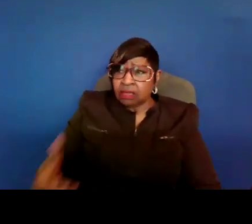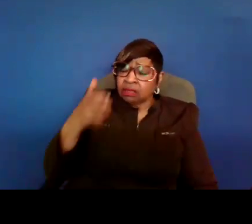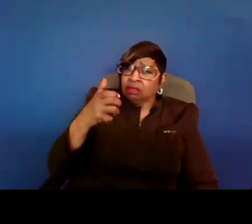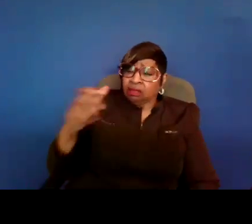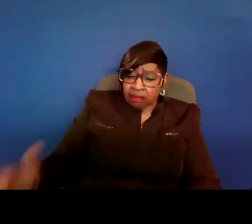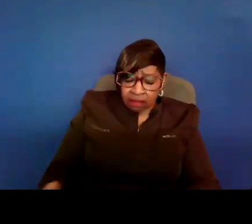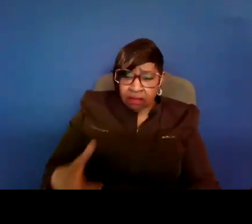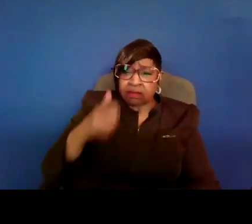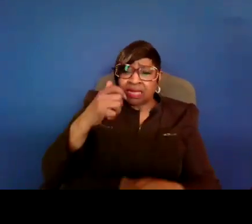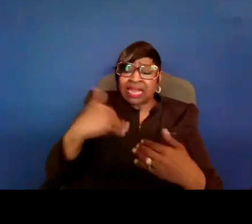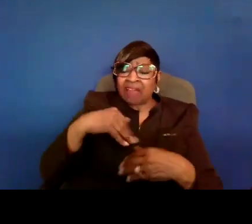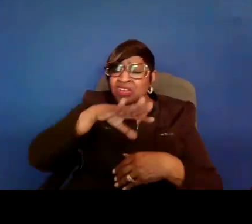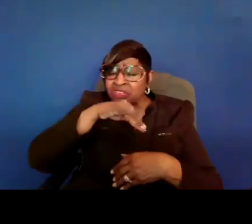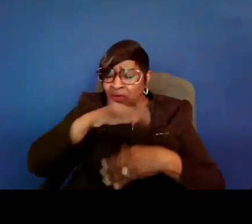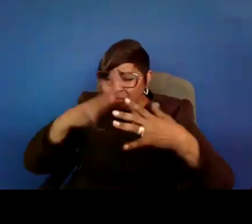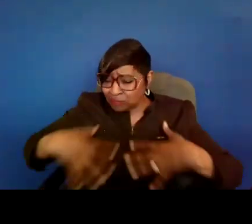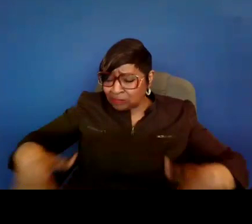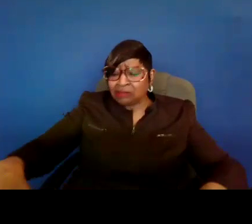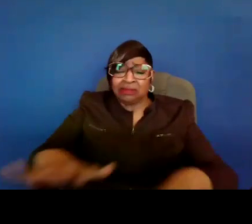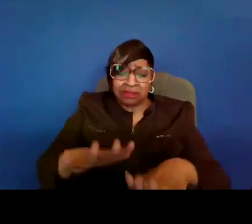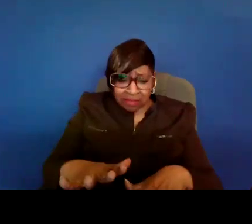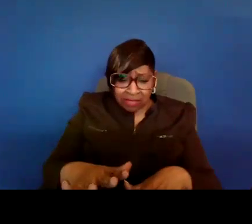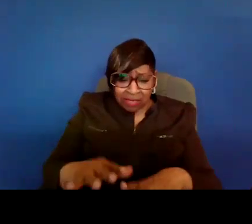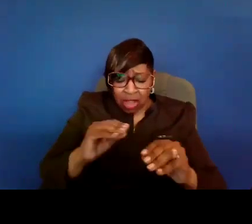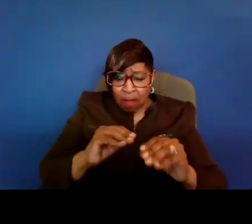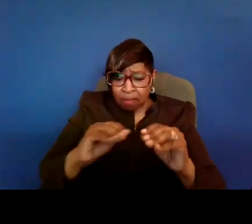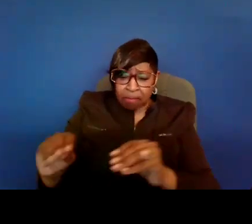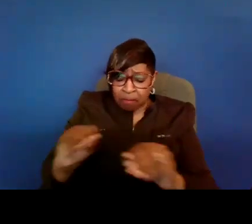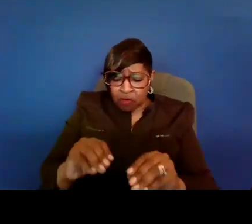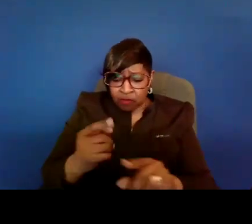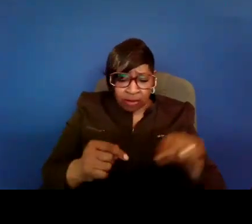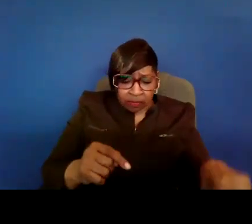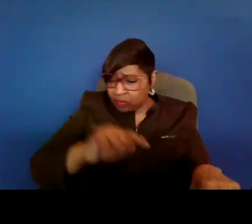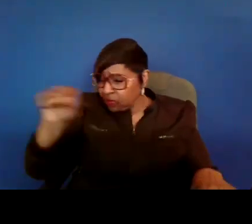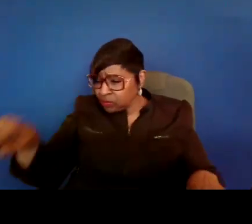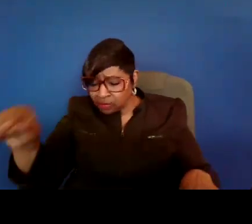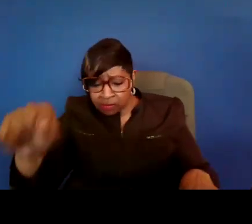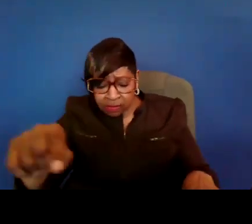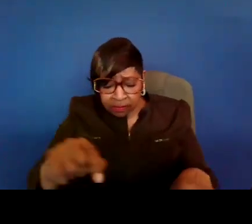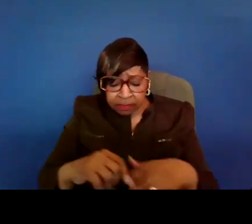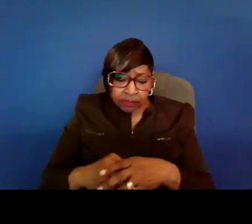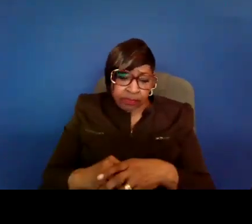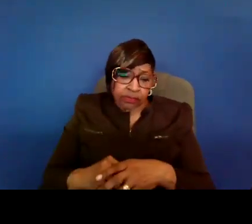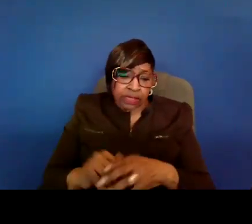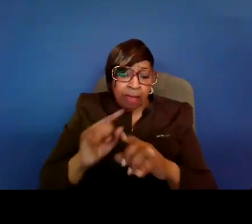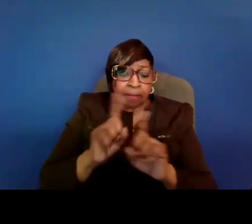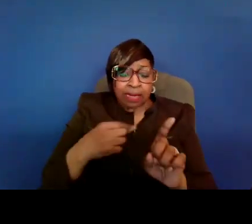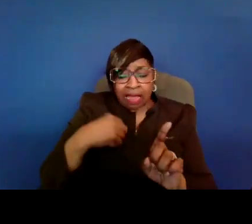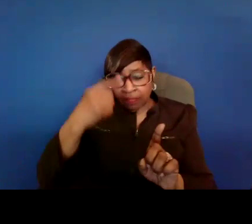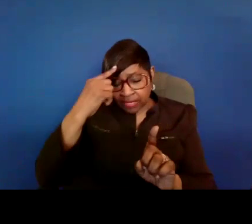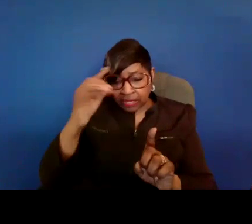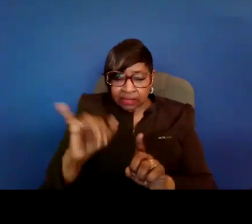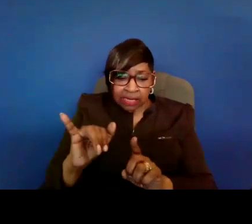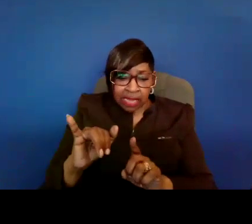and having dirt all over it while I'm like moving from one location to the other. But I think it's just like, do